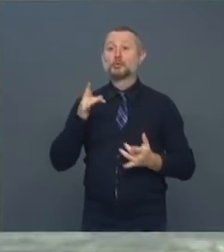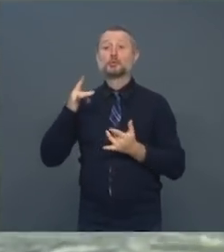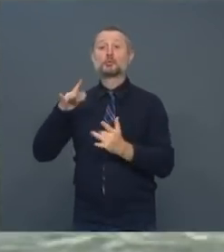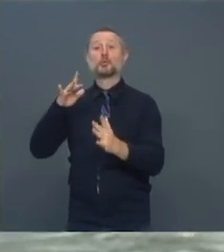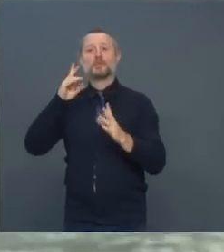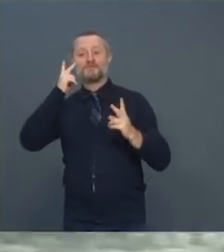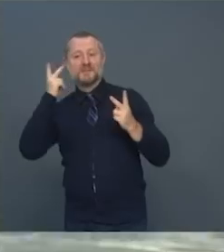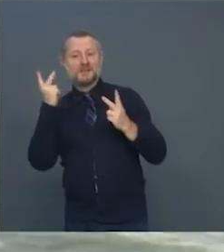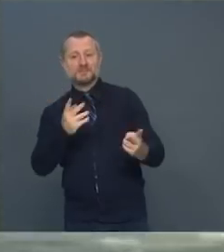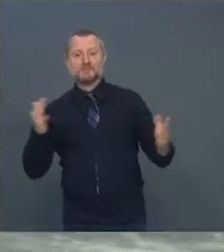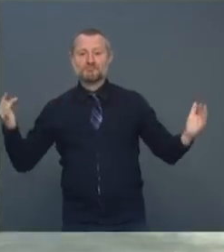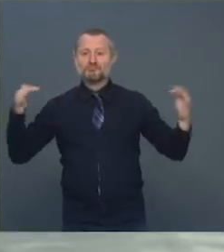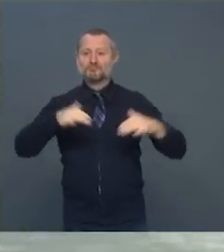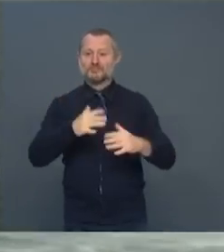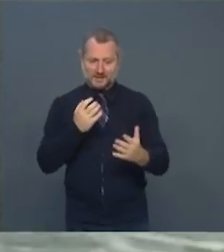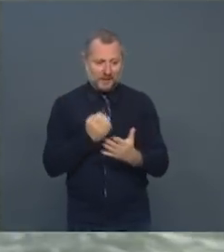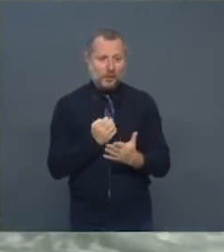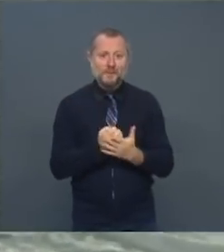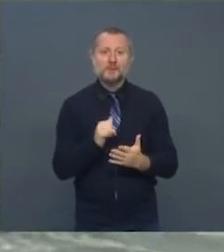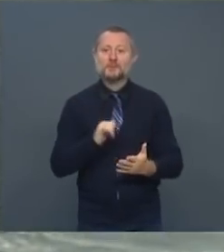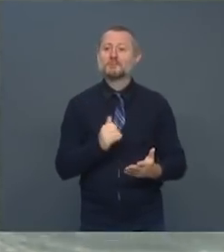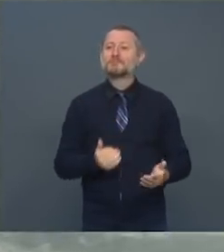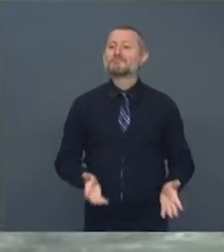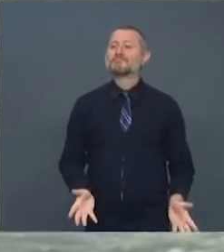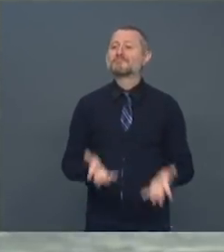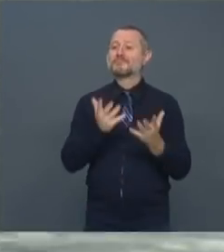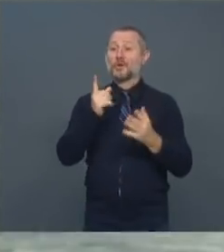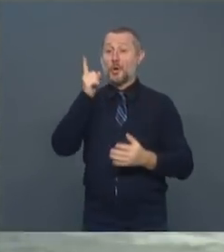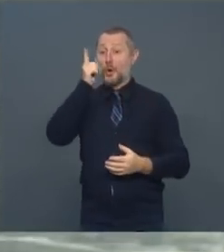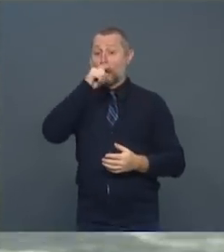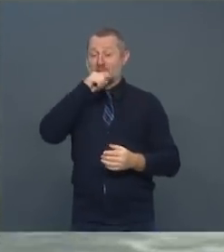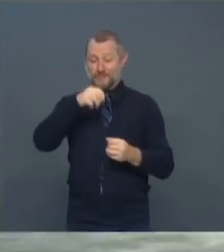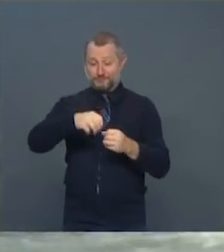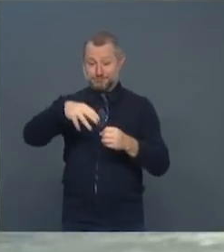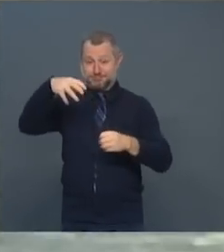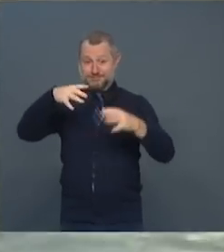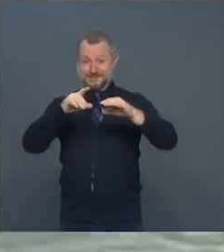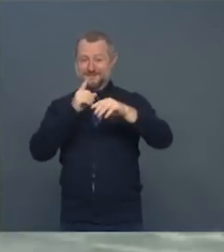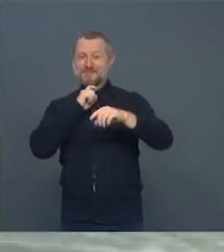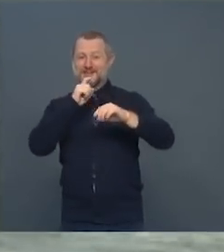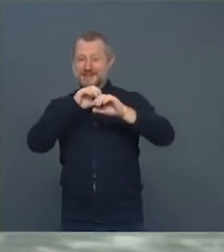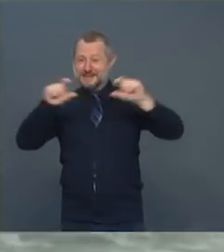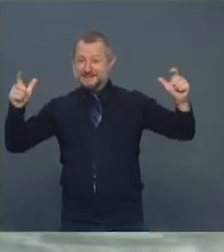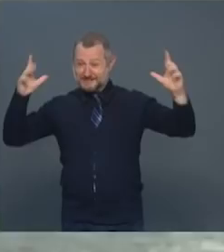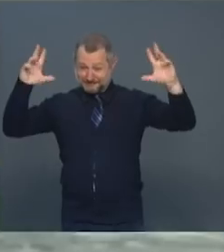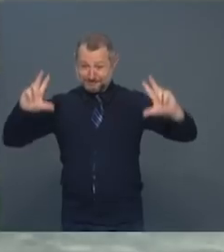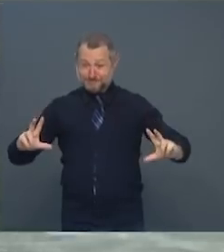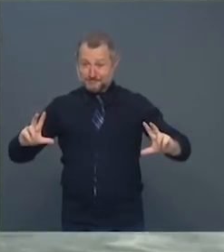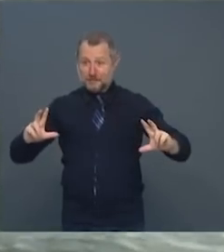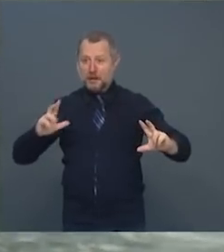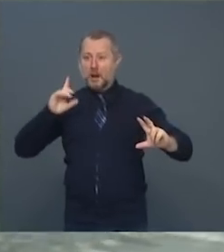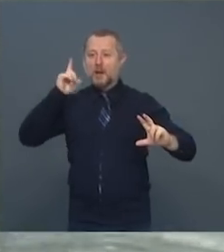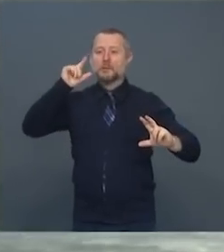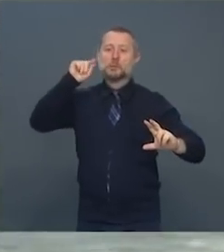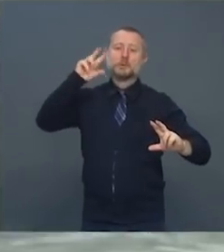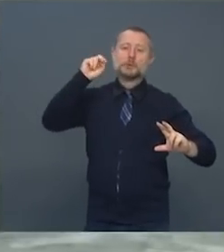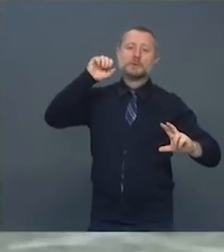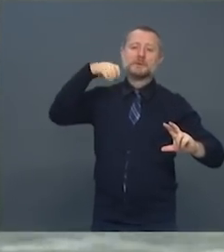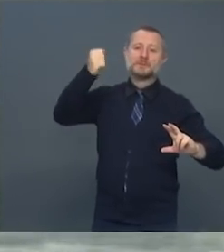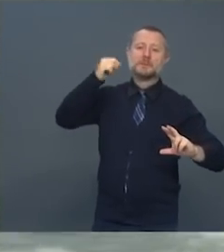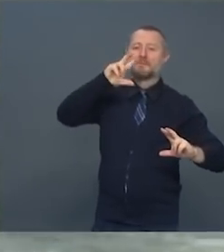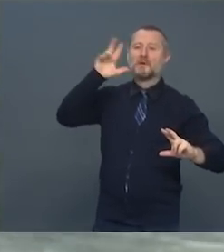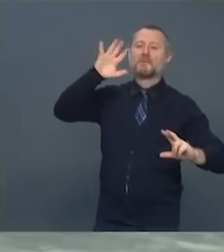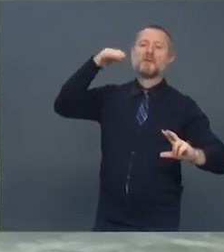development tool. And these artificial reefs, our children will thank us for